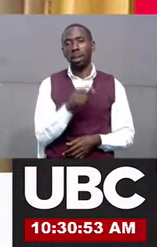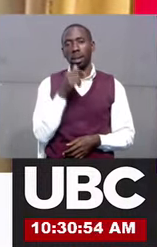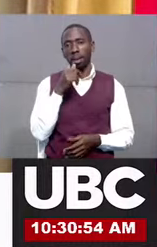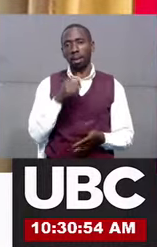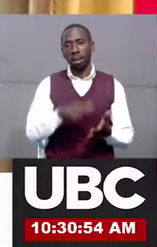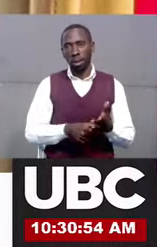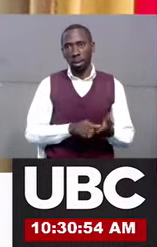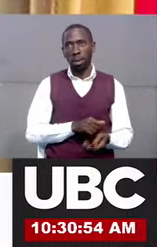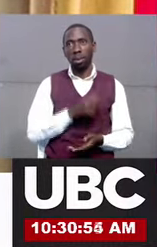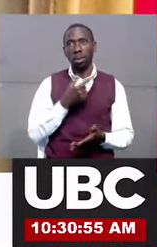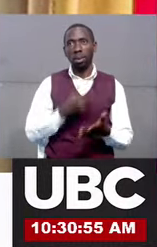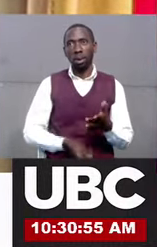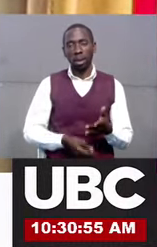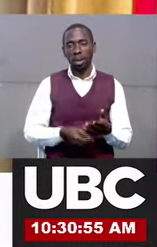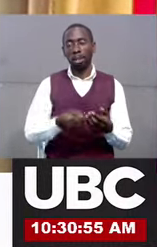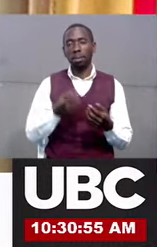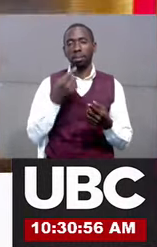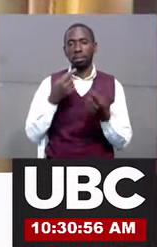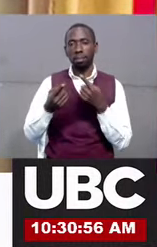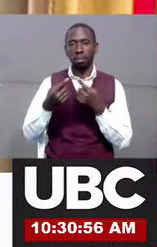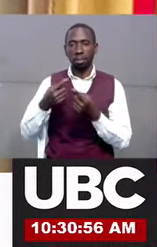on what is being raised.